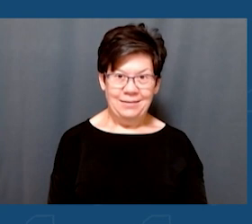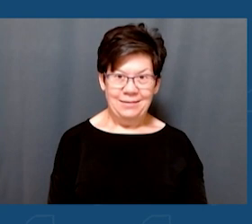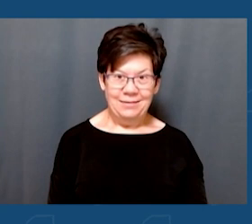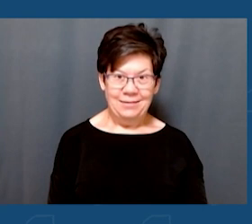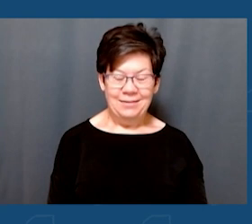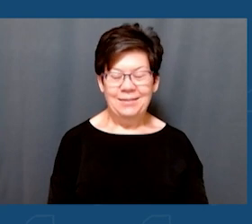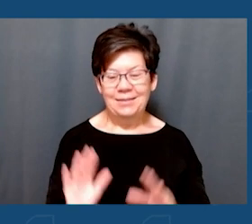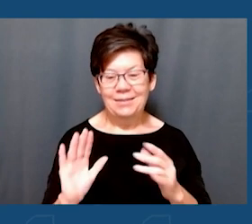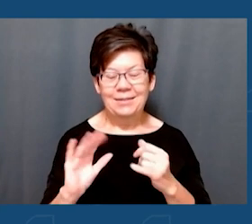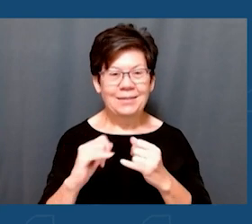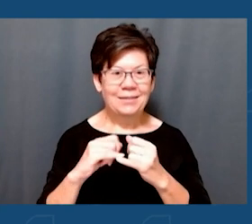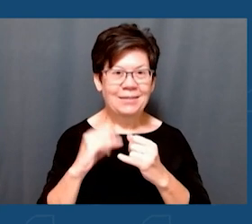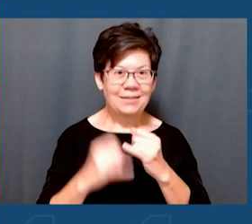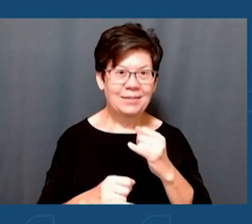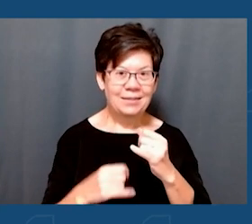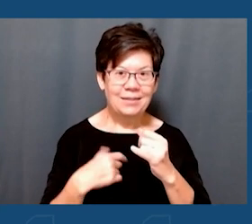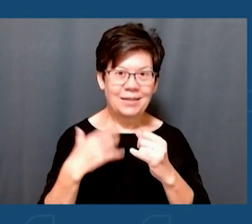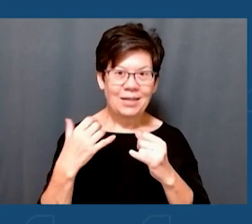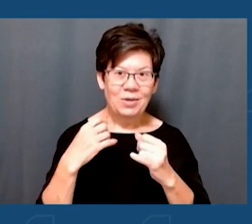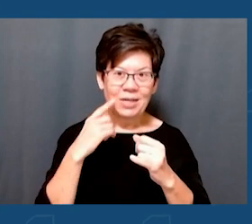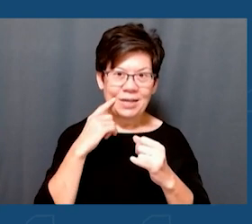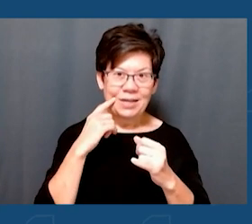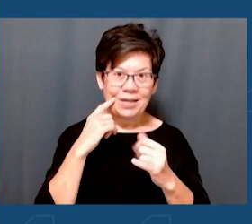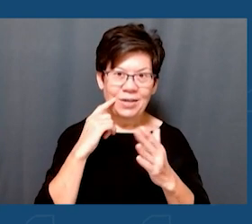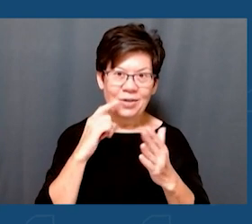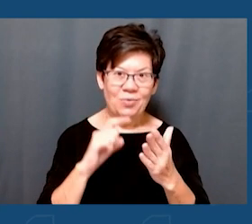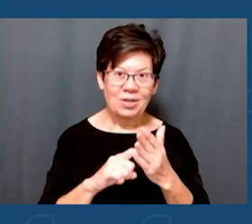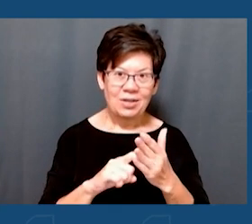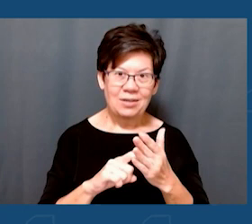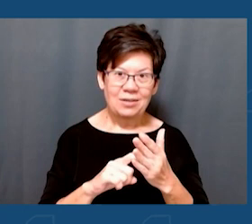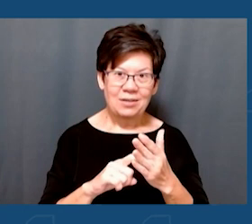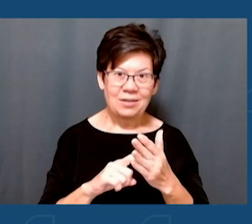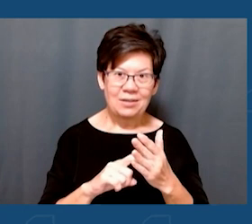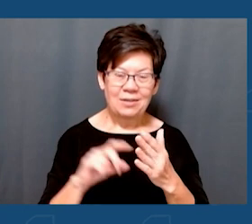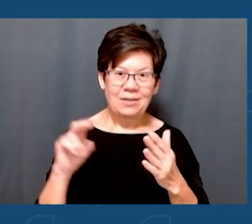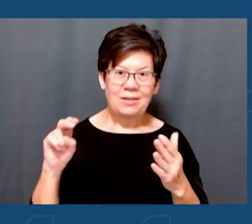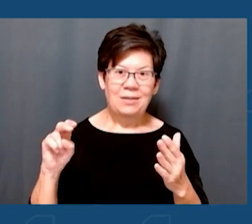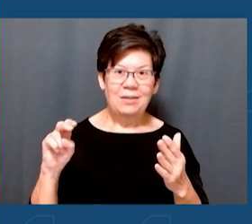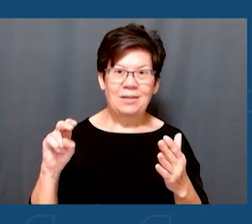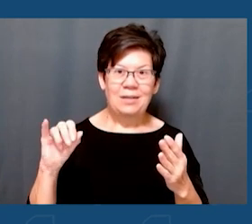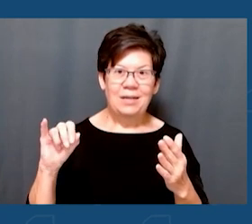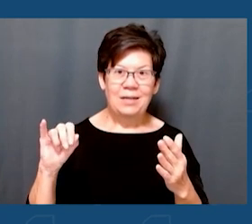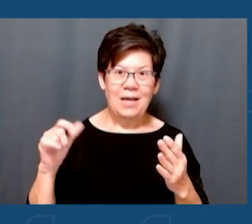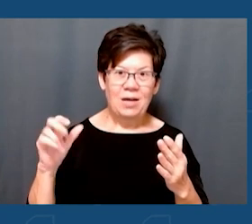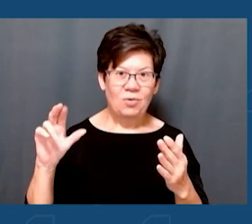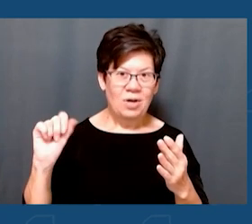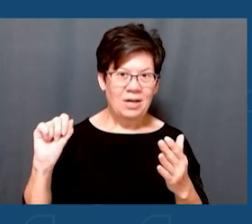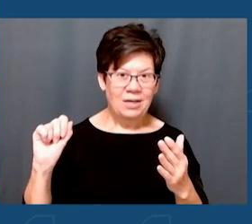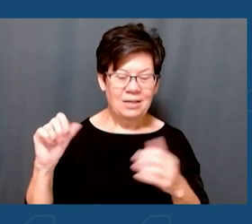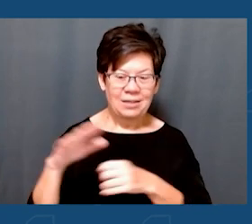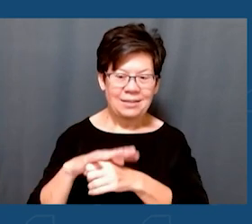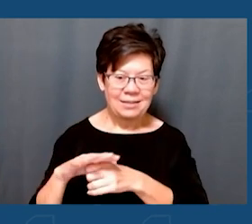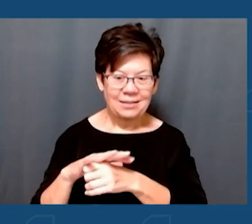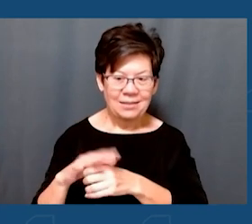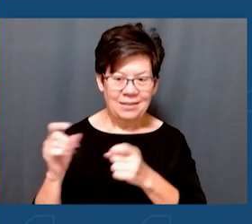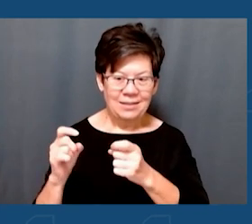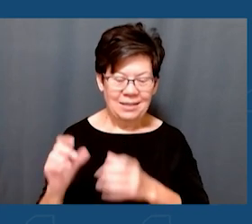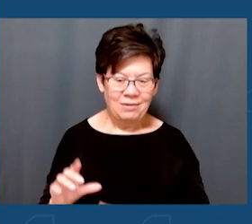Finally, I want to recognize Niagara District Council Member and Majority Leader David